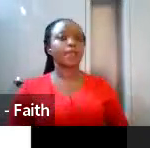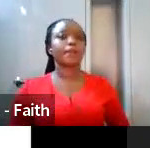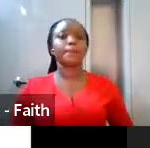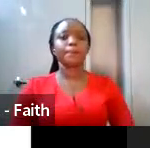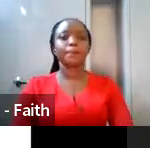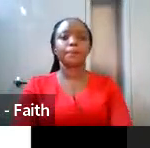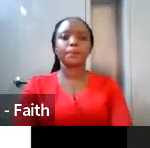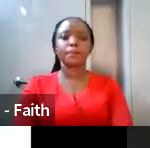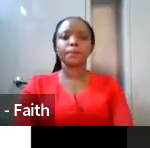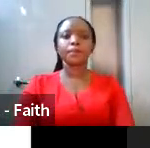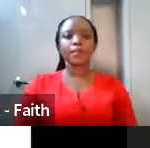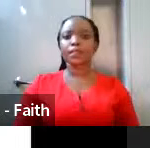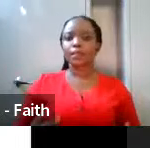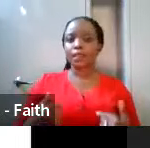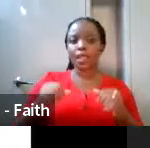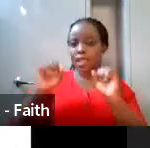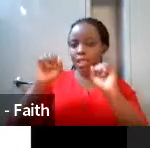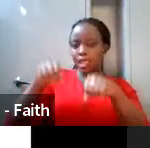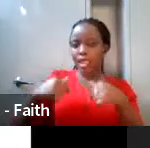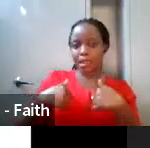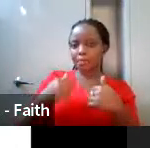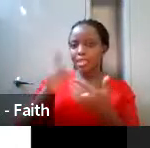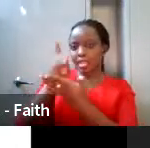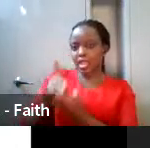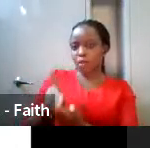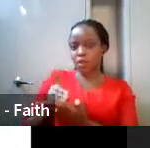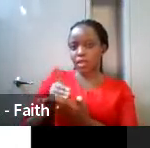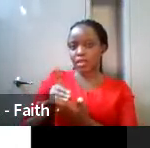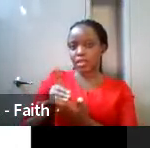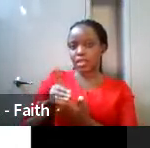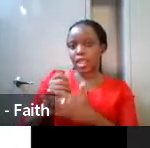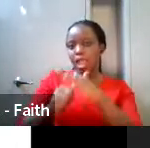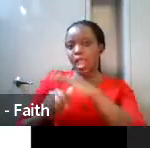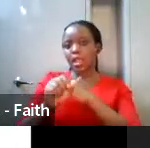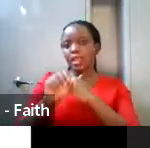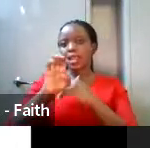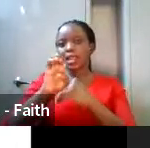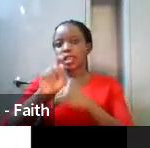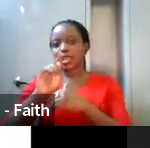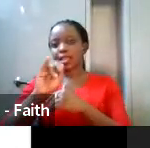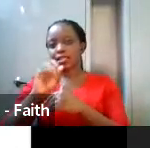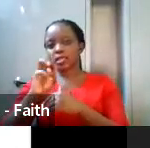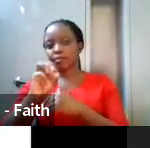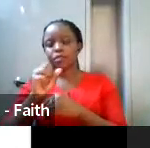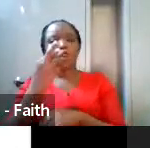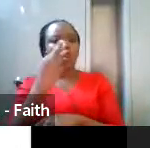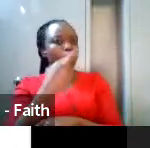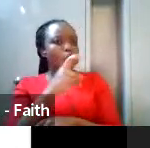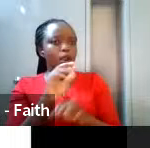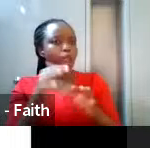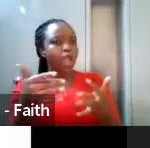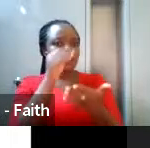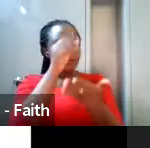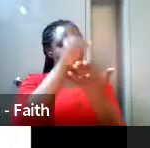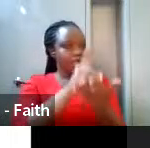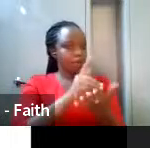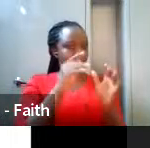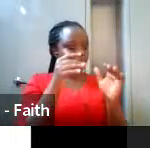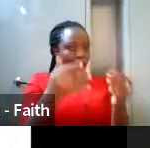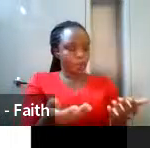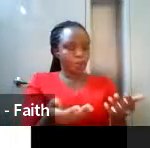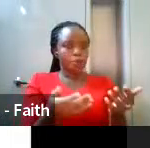So do I like download in the eTIMS in my, that is in